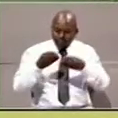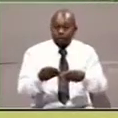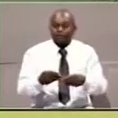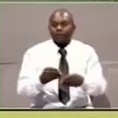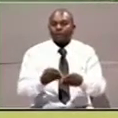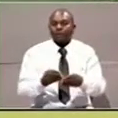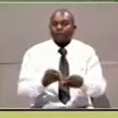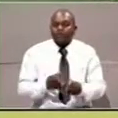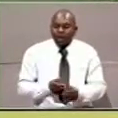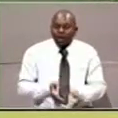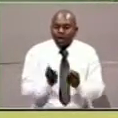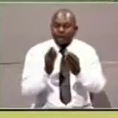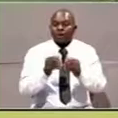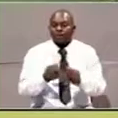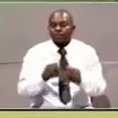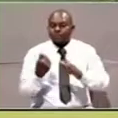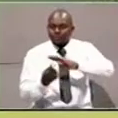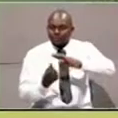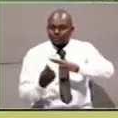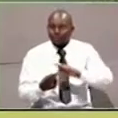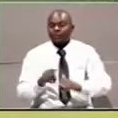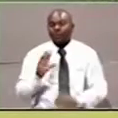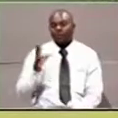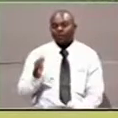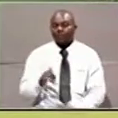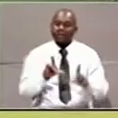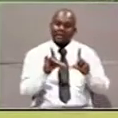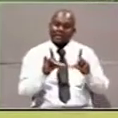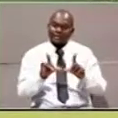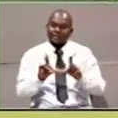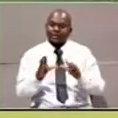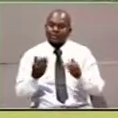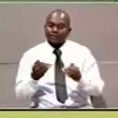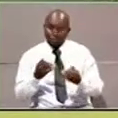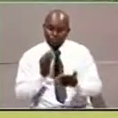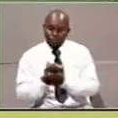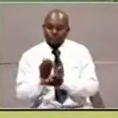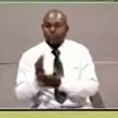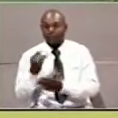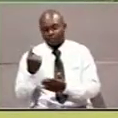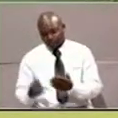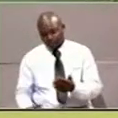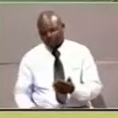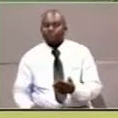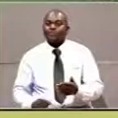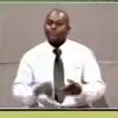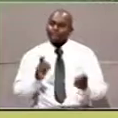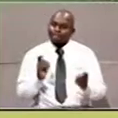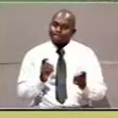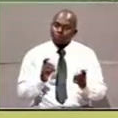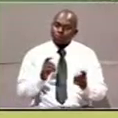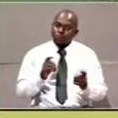update on the status of the club licensing. Reality is that it paints a grim